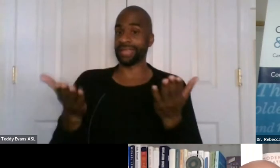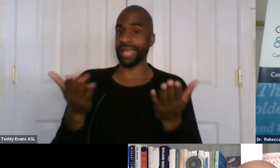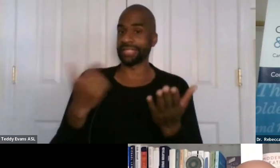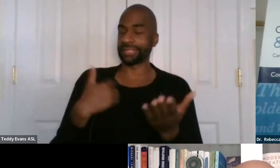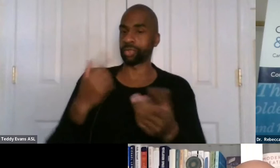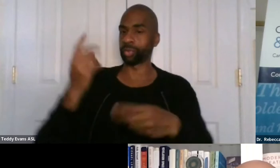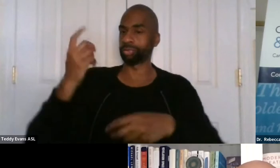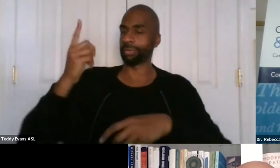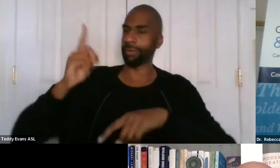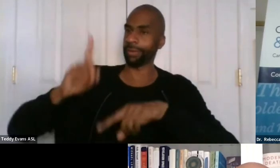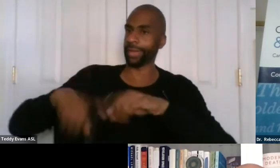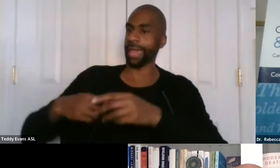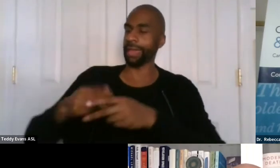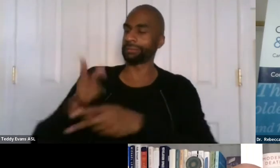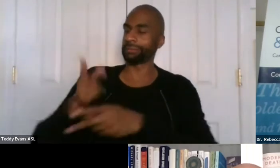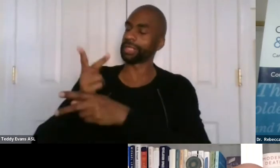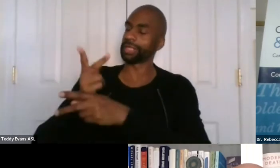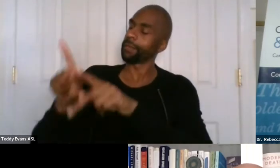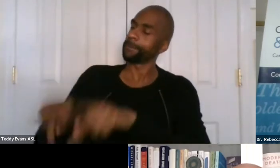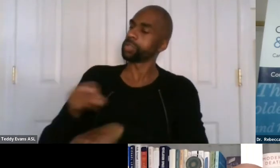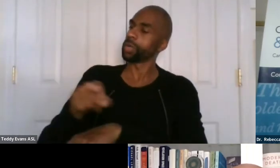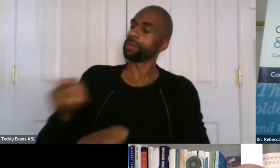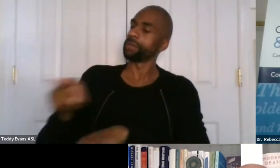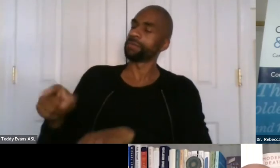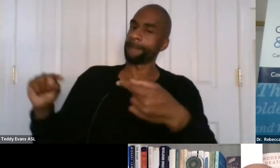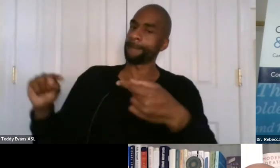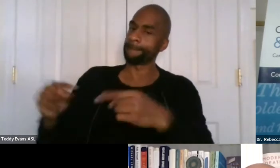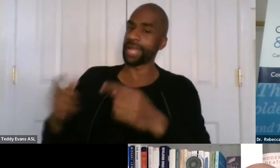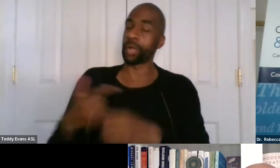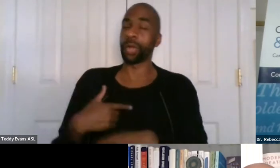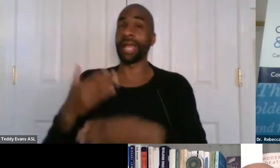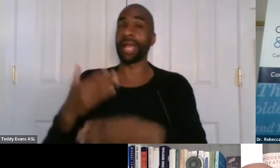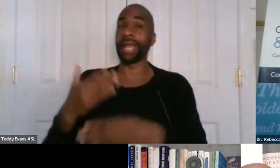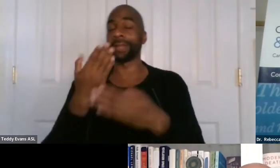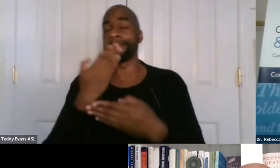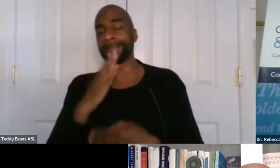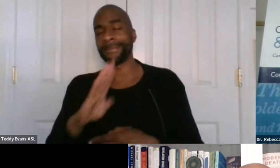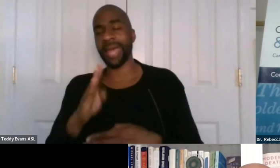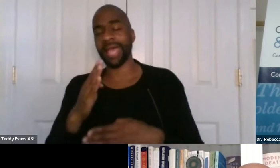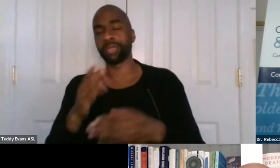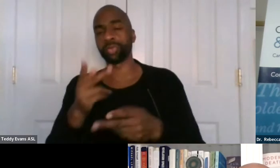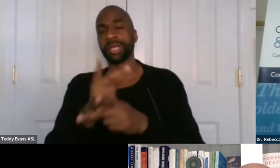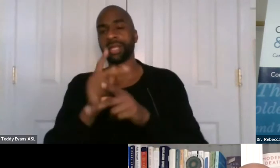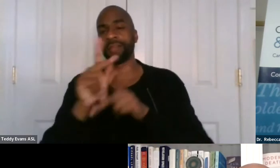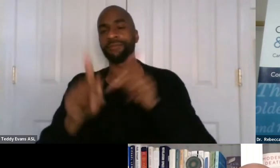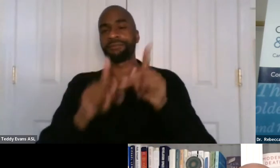also the reason why we're so bad at taking care of people at the end of life. And so really, Modern Death, this